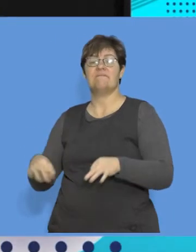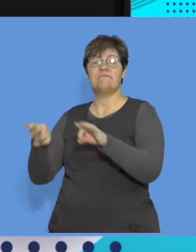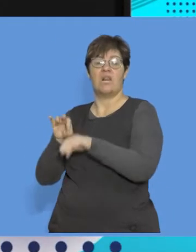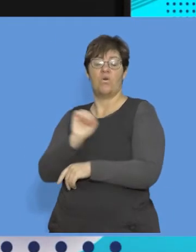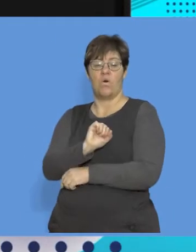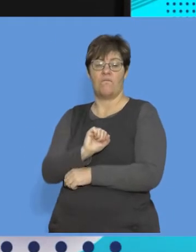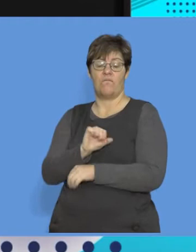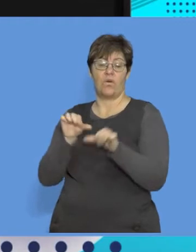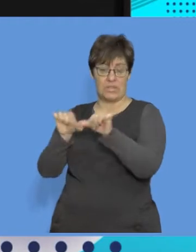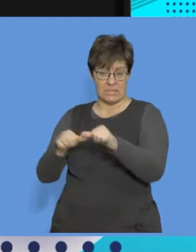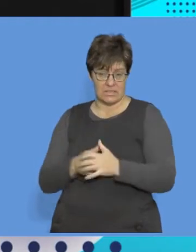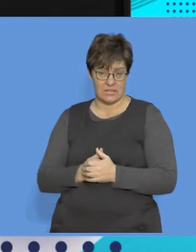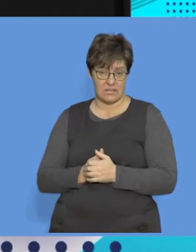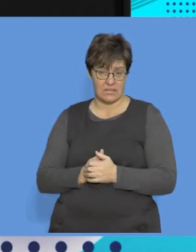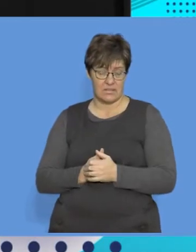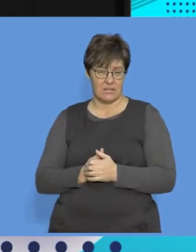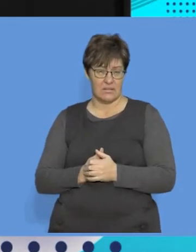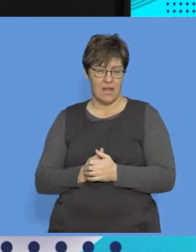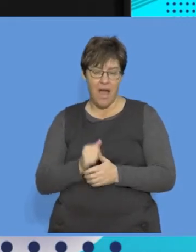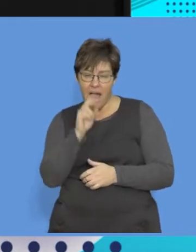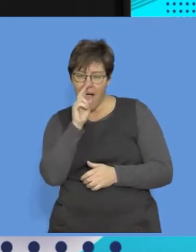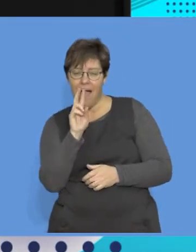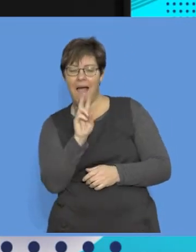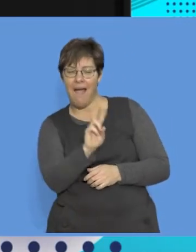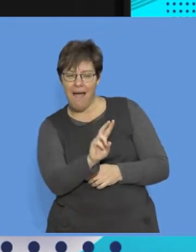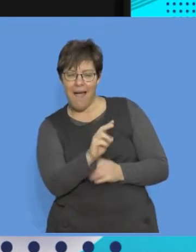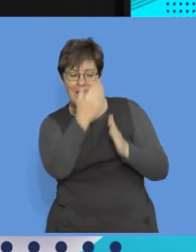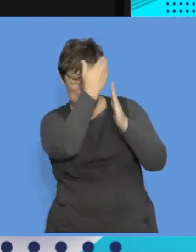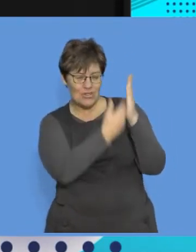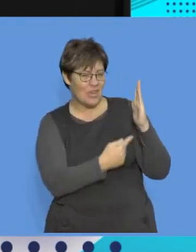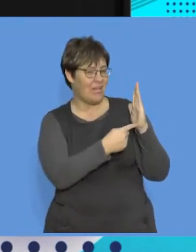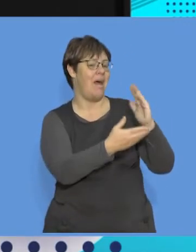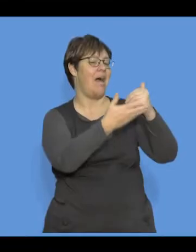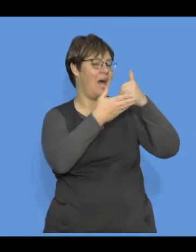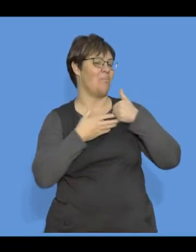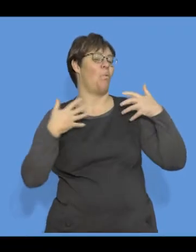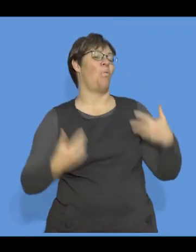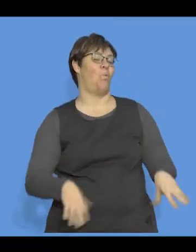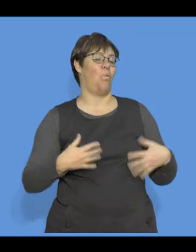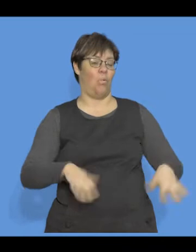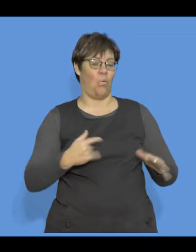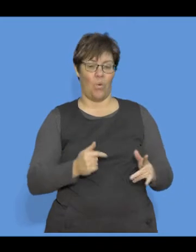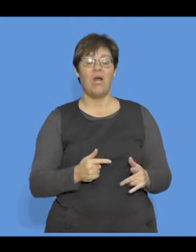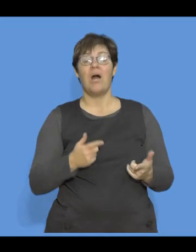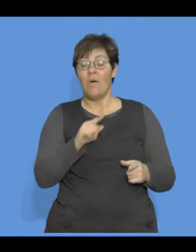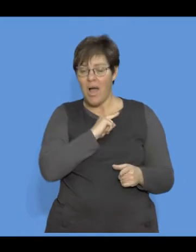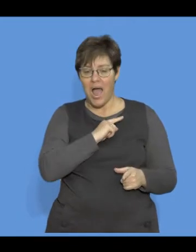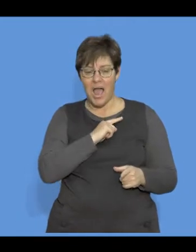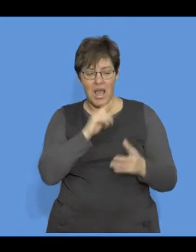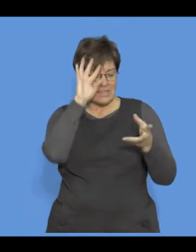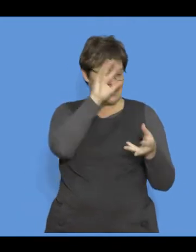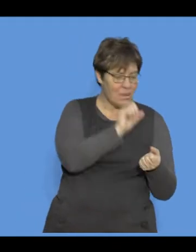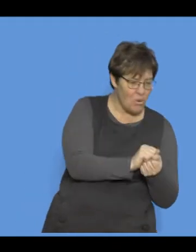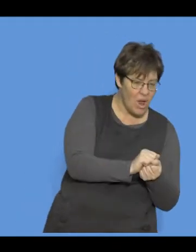So I hope you're seeing that this data sheet can be very useful in helping us summarize and pick